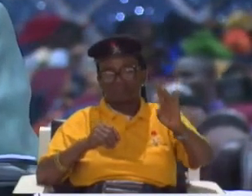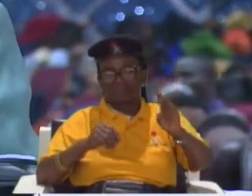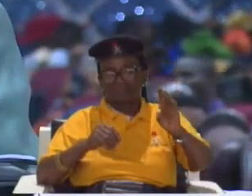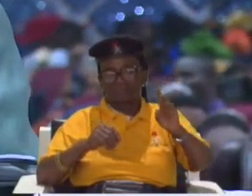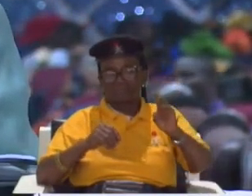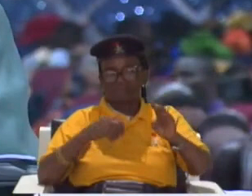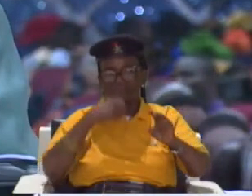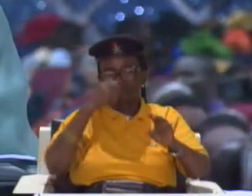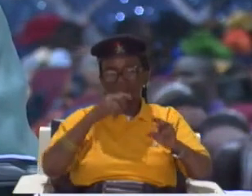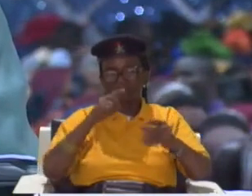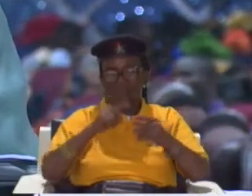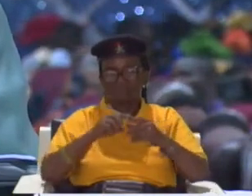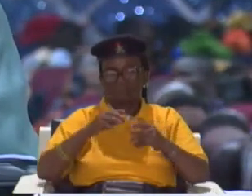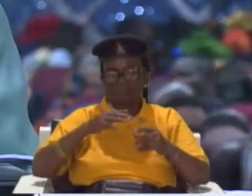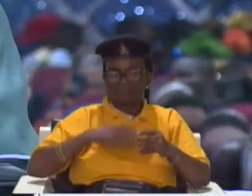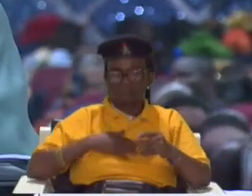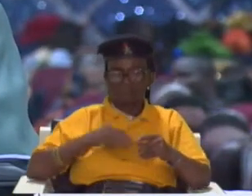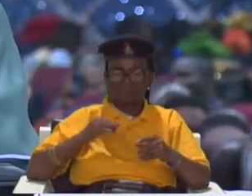Speak to my